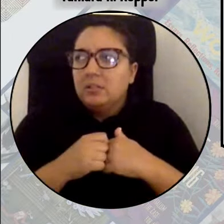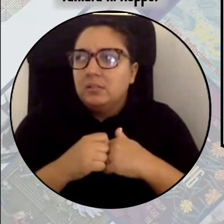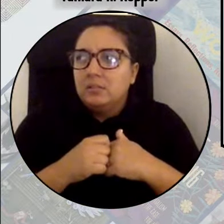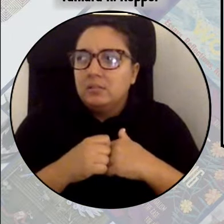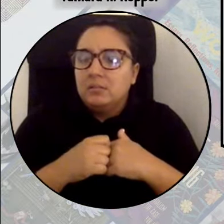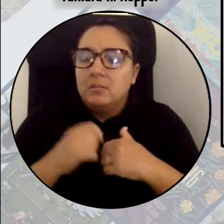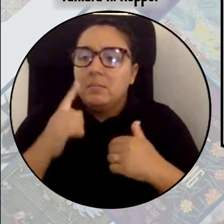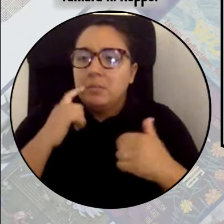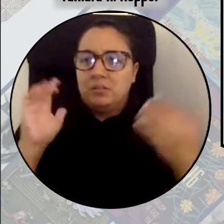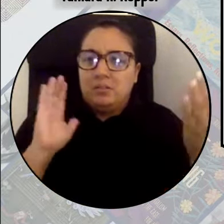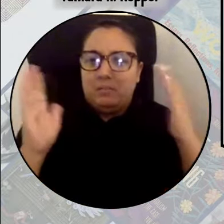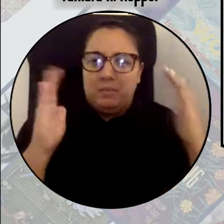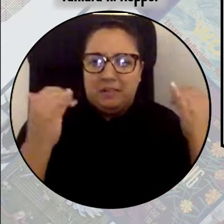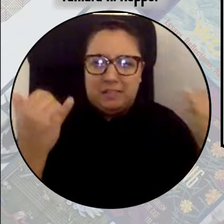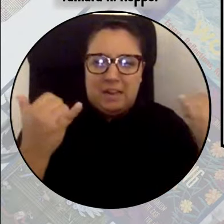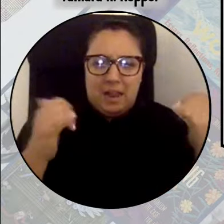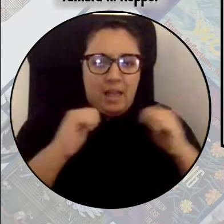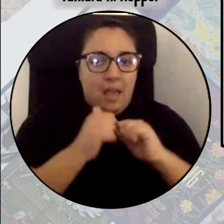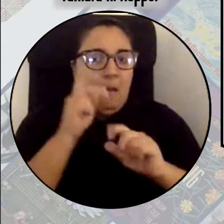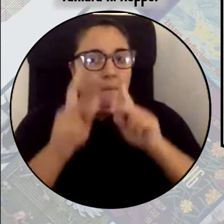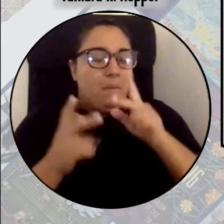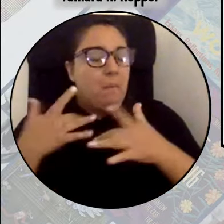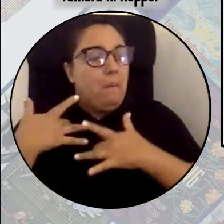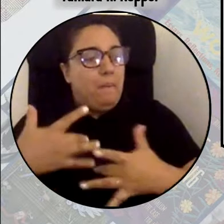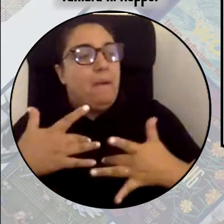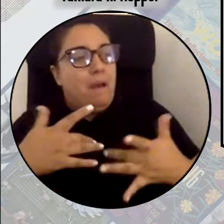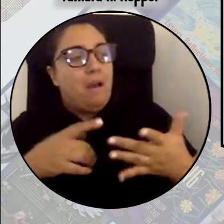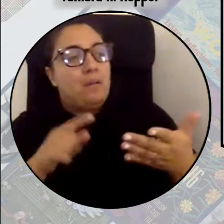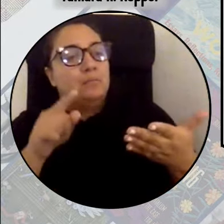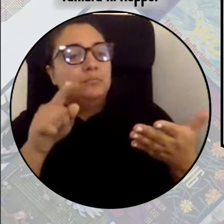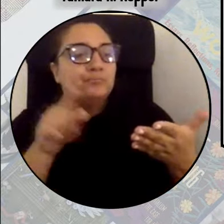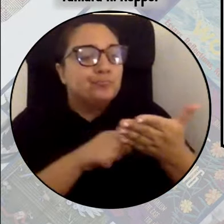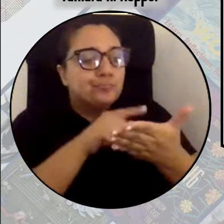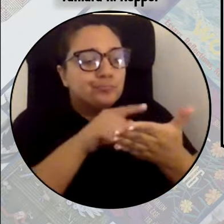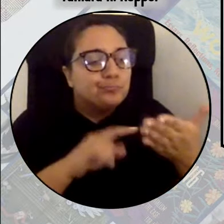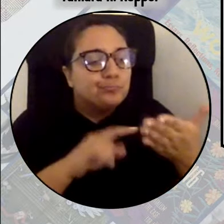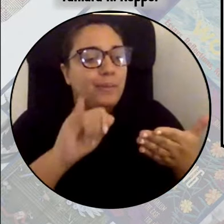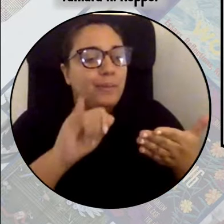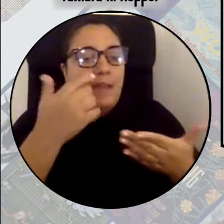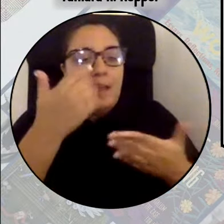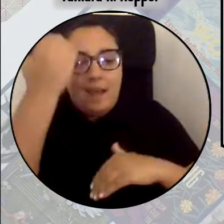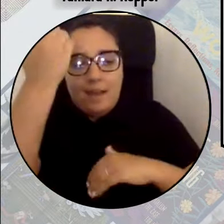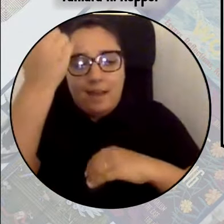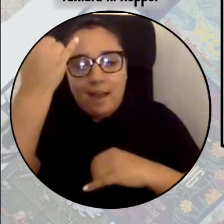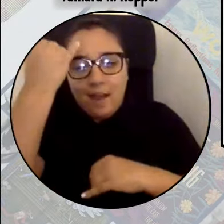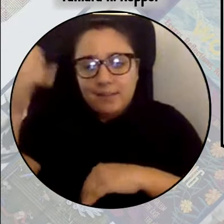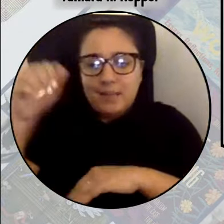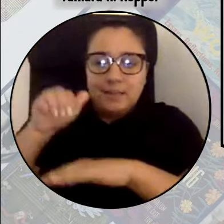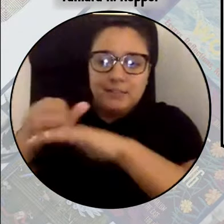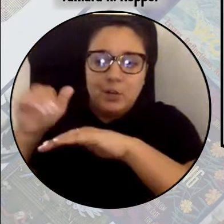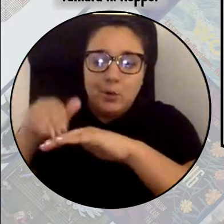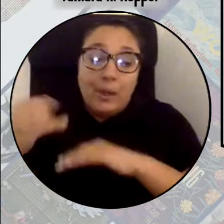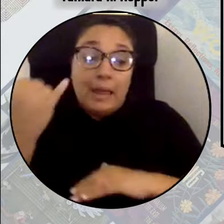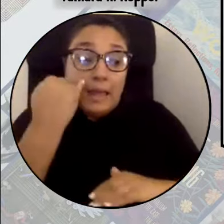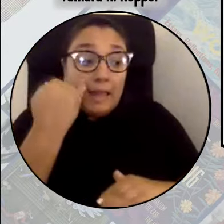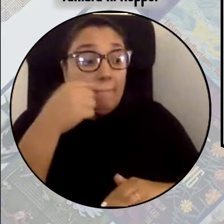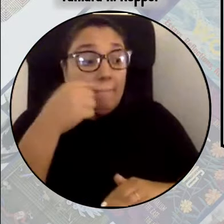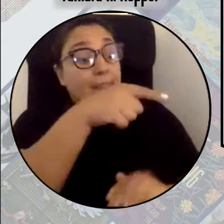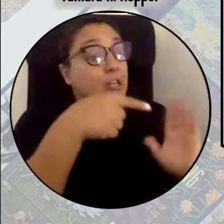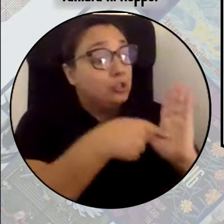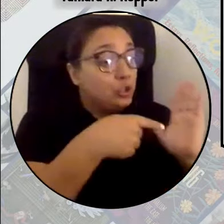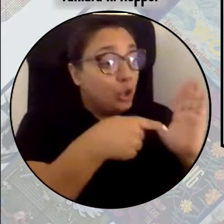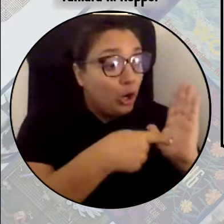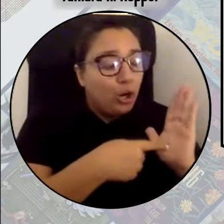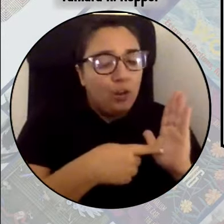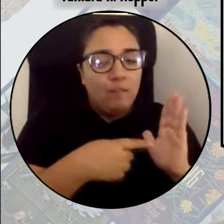deportations? A lot of times we use very similar discourses, right? Deserving versus undeserving. Right. You know,